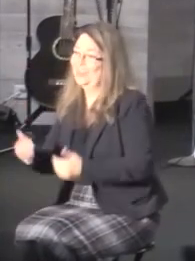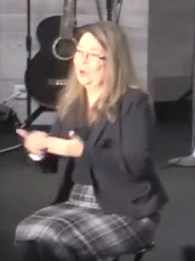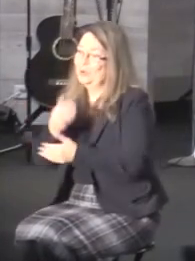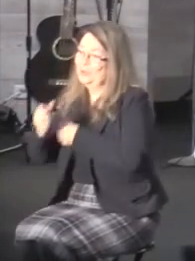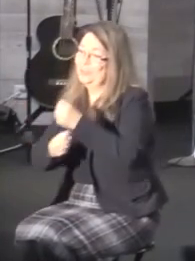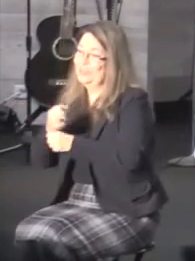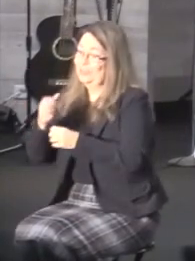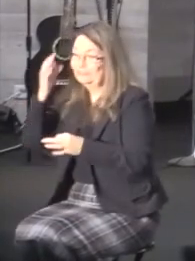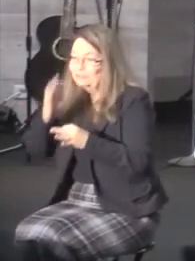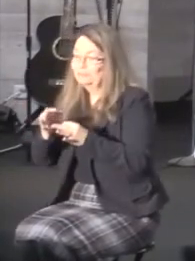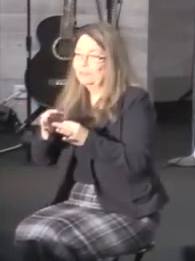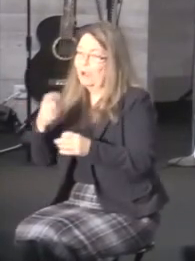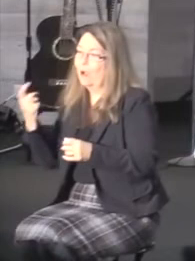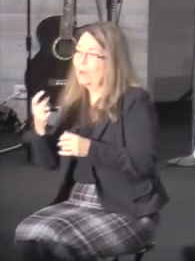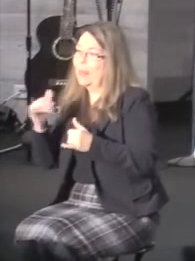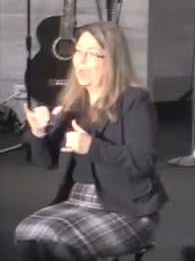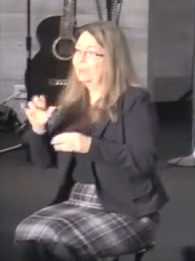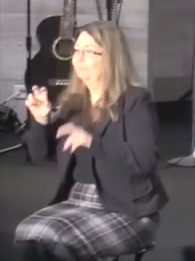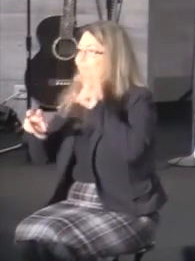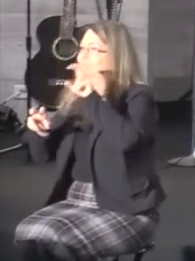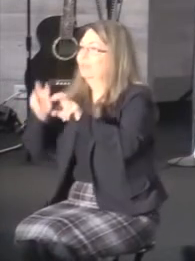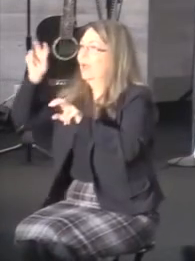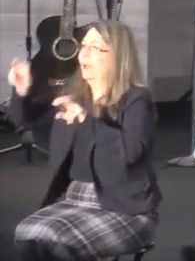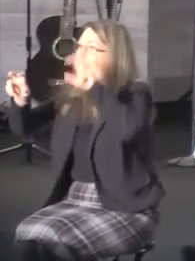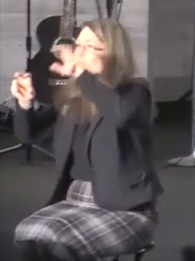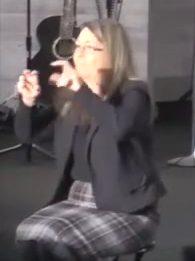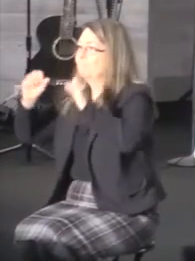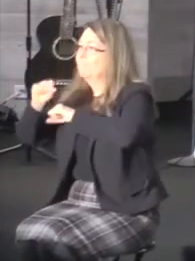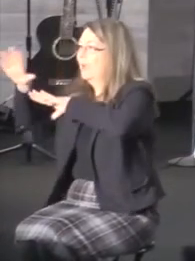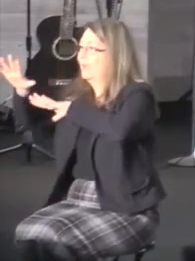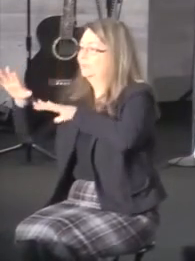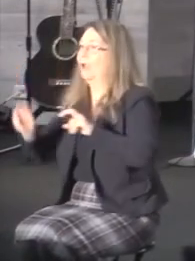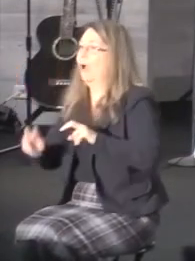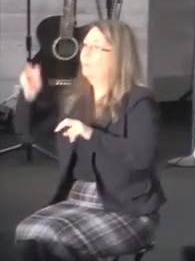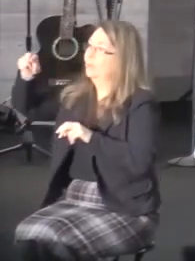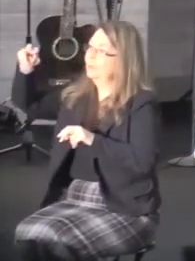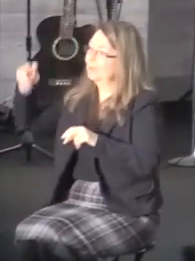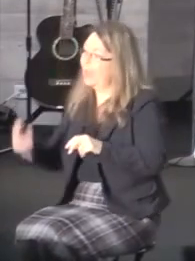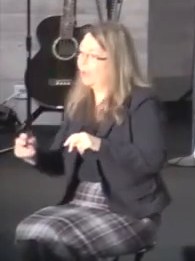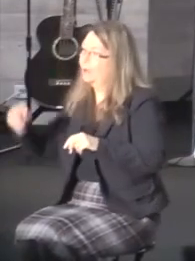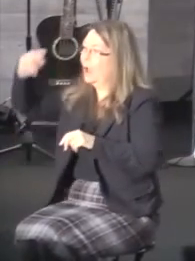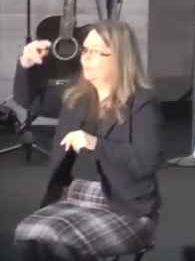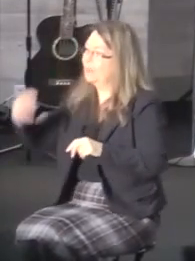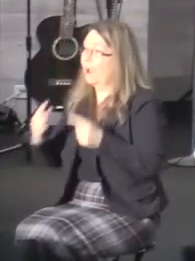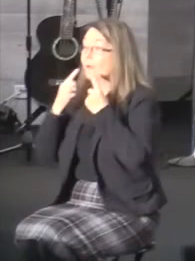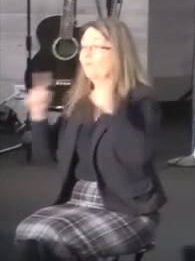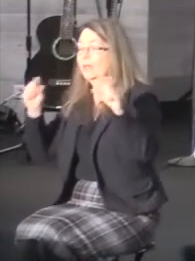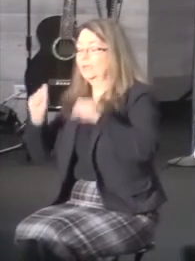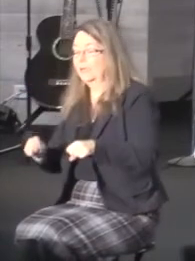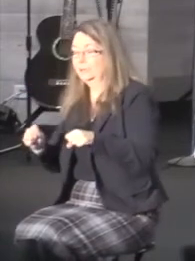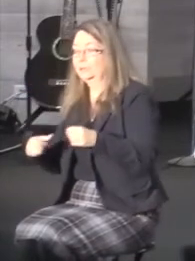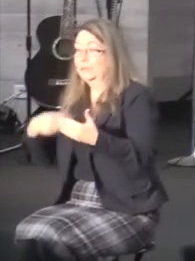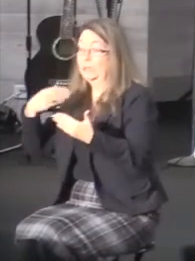like a mountain that you have to climb. Sometimes you go up, and then you have to climb back down, and it's this back and forth. But finally, you can reach your goal, and the